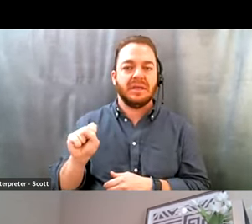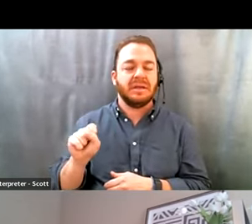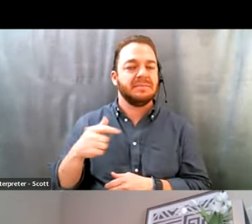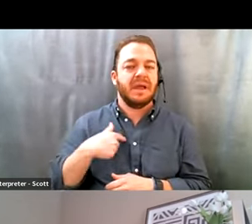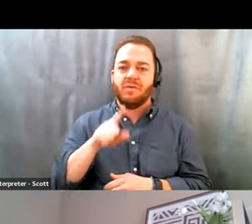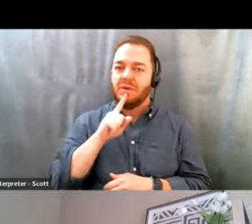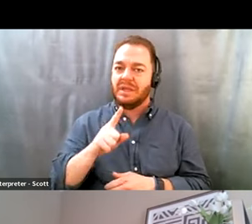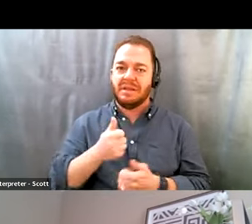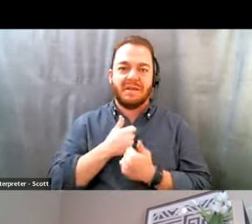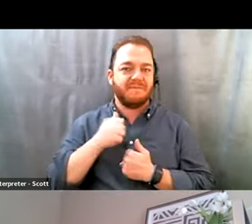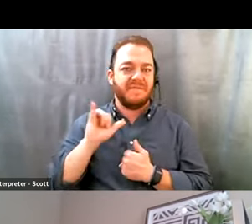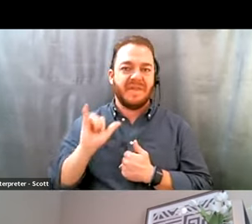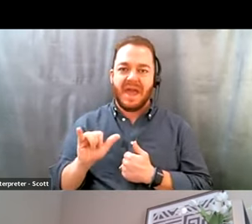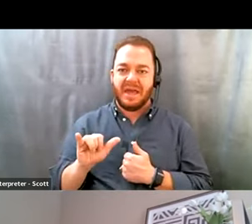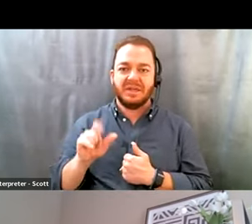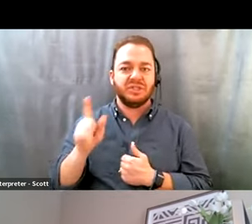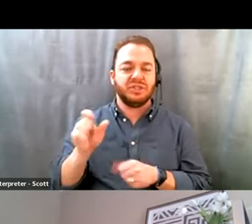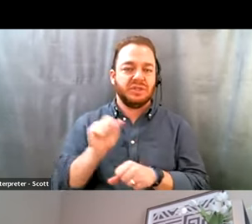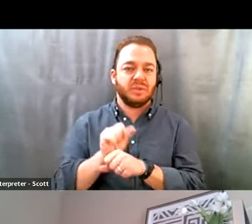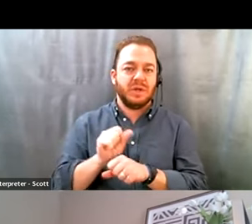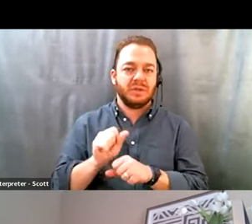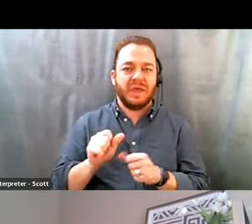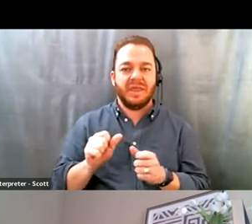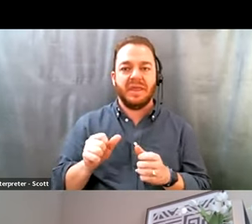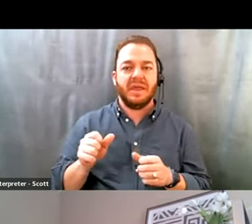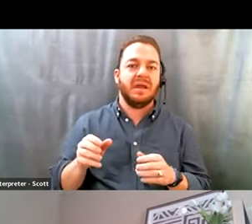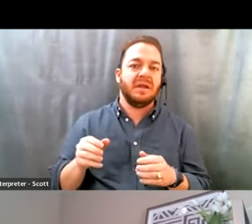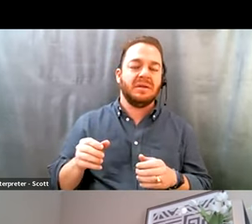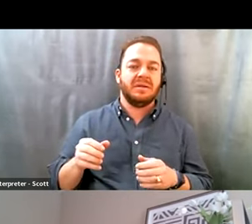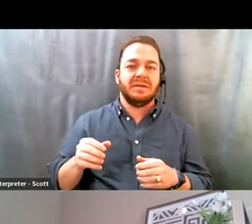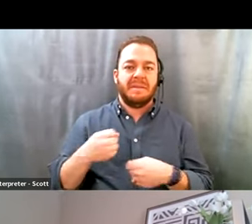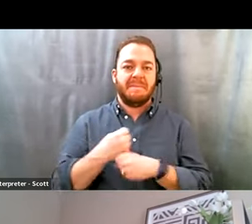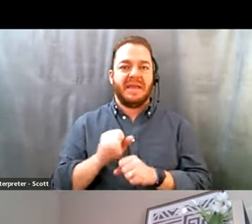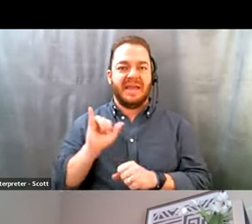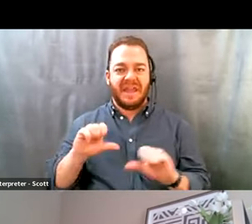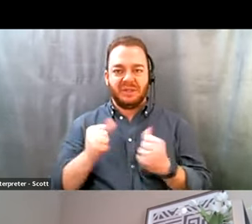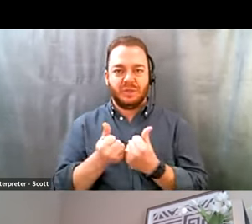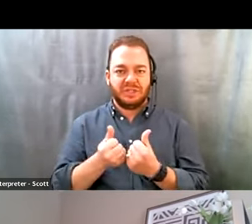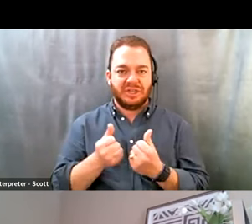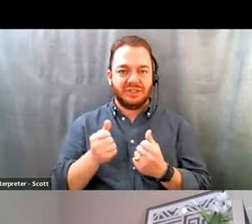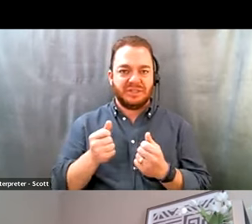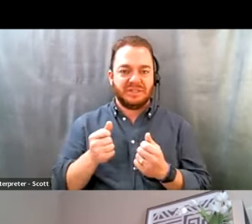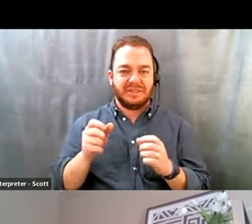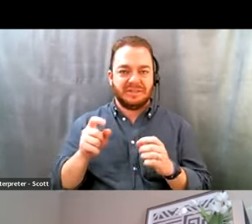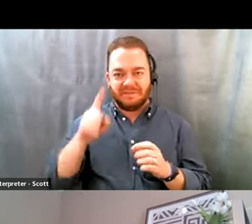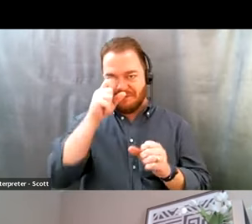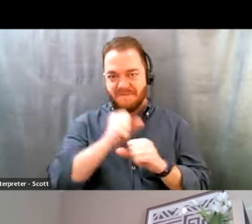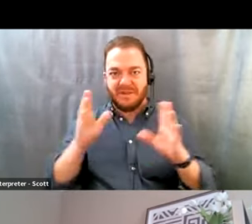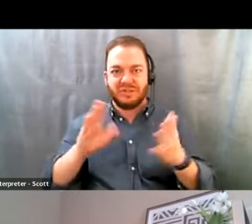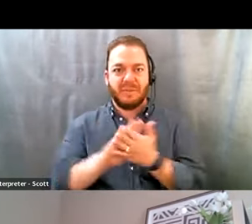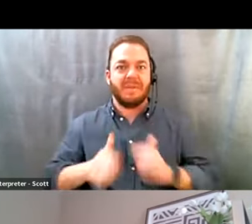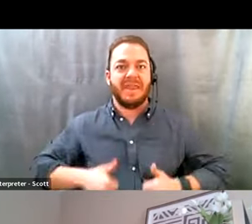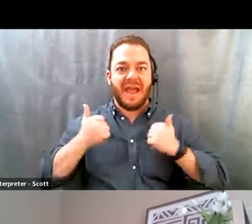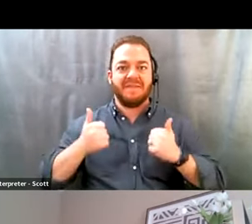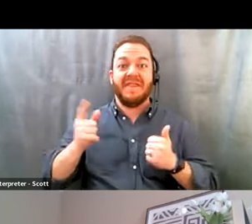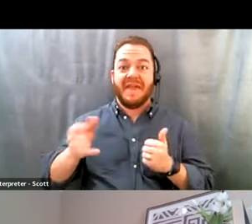this. And she is tasked with bringing the vision of the association to life, which means, right, that means action to me, Tia. That means action and results.